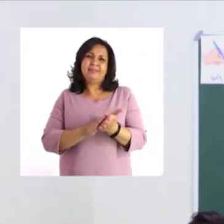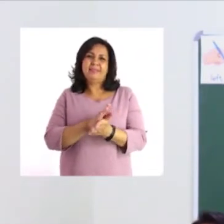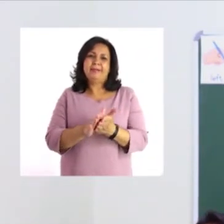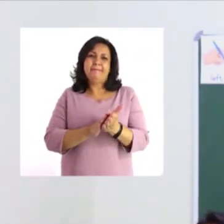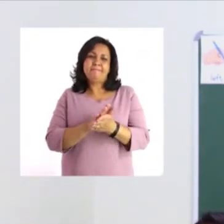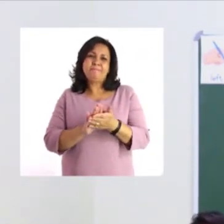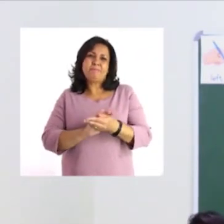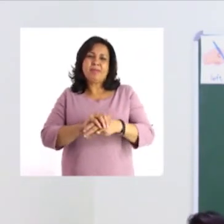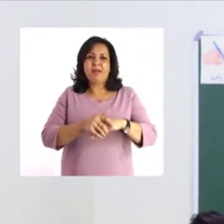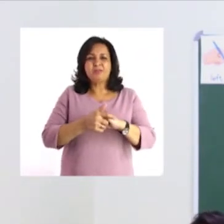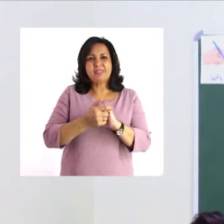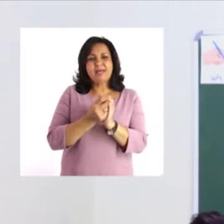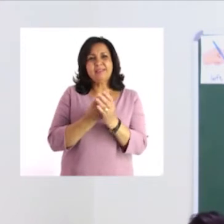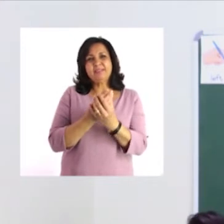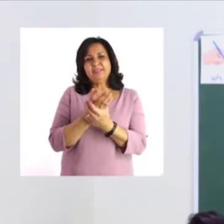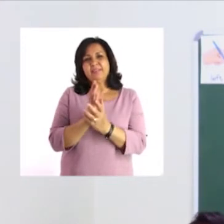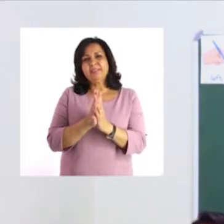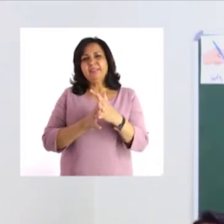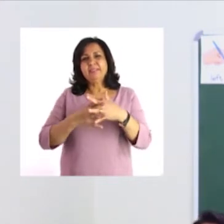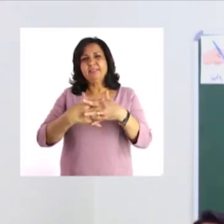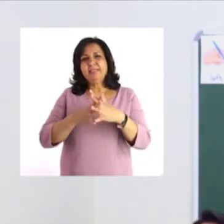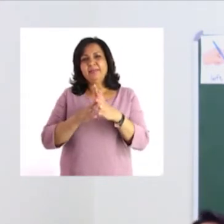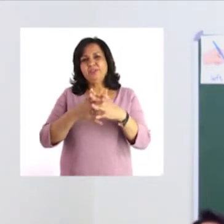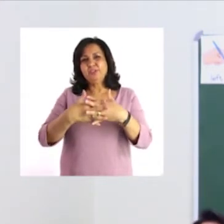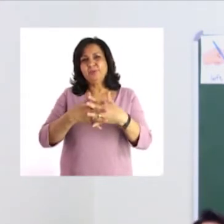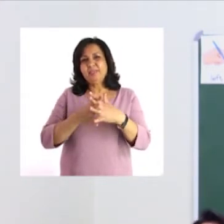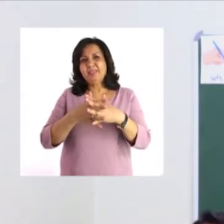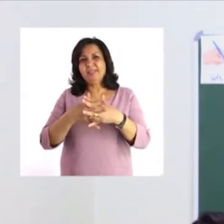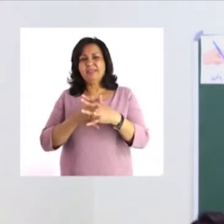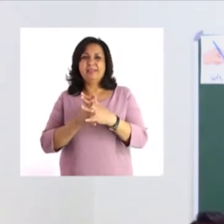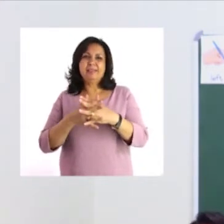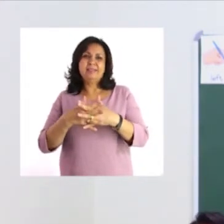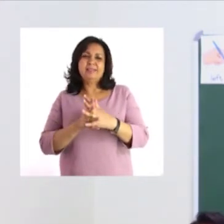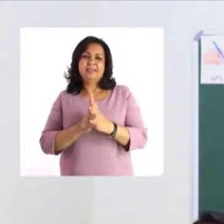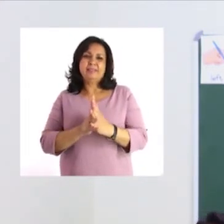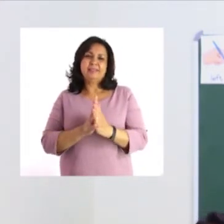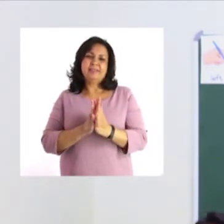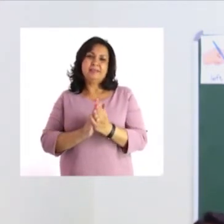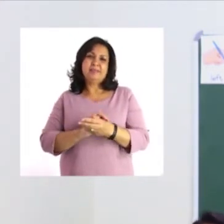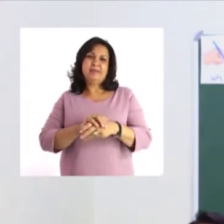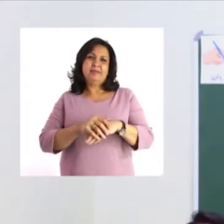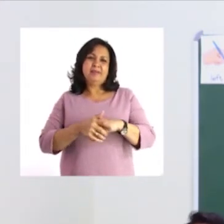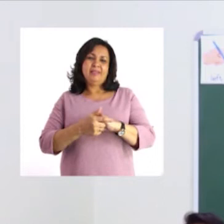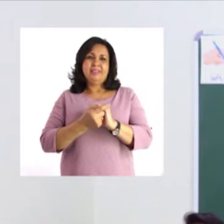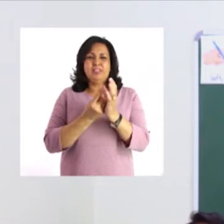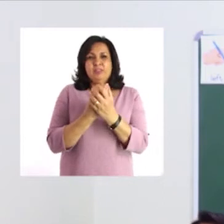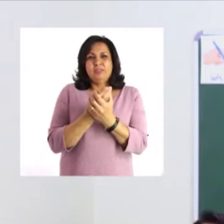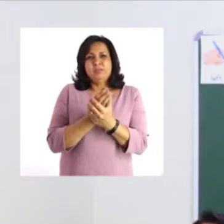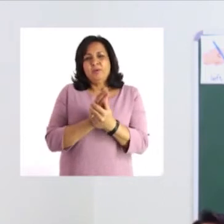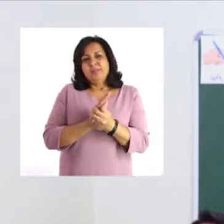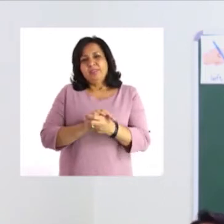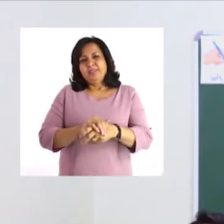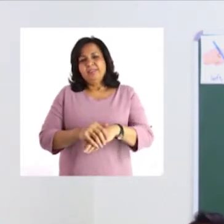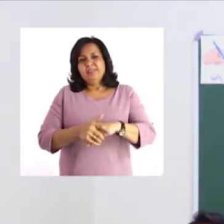inside and on the outside, and we rub between our fingers. And then we give our hands a lovely